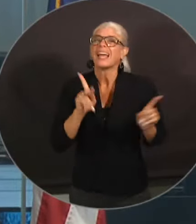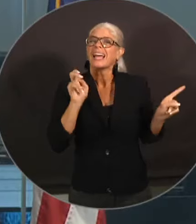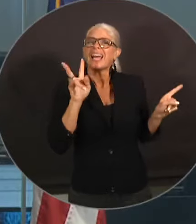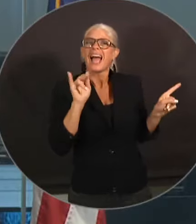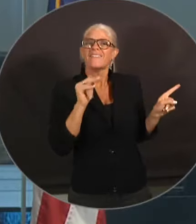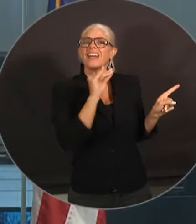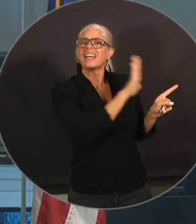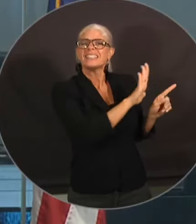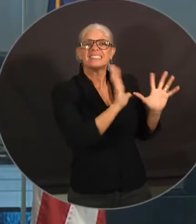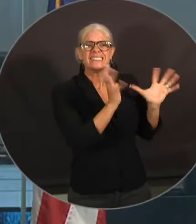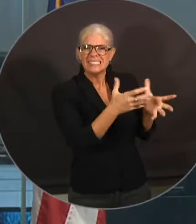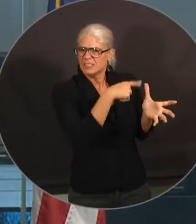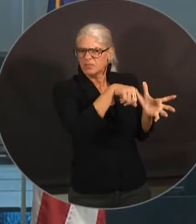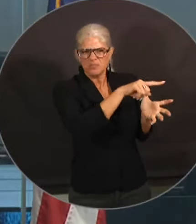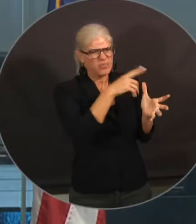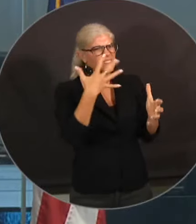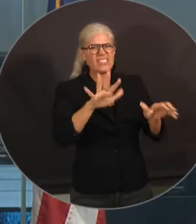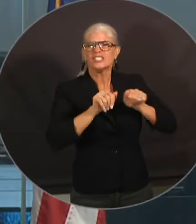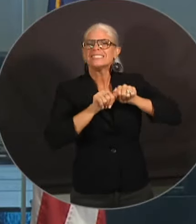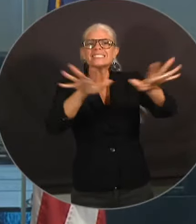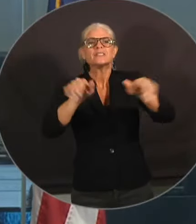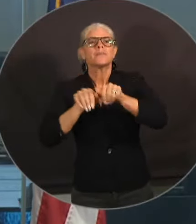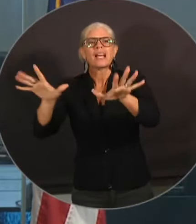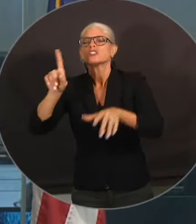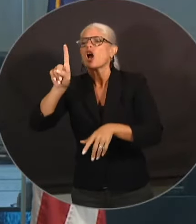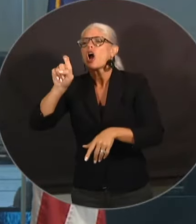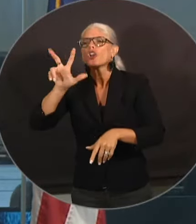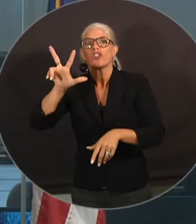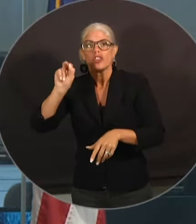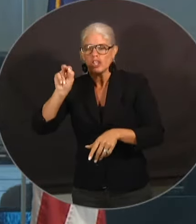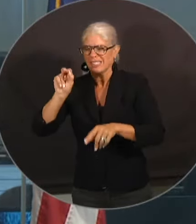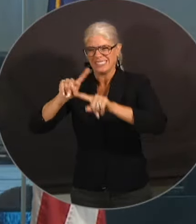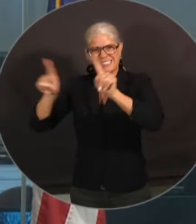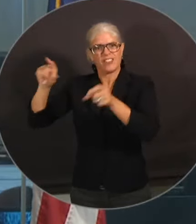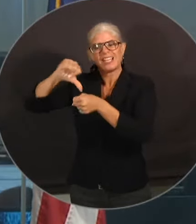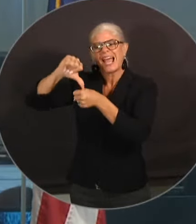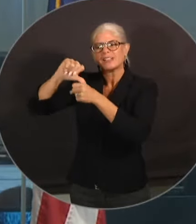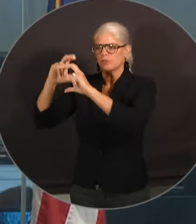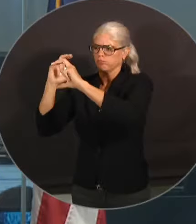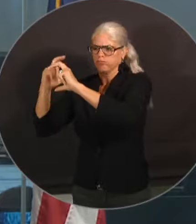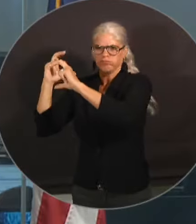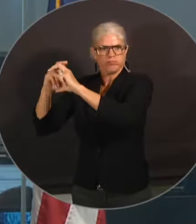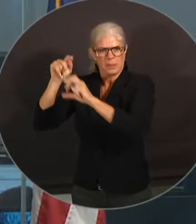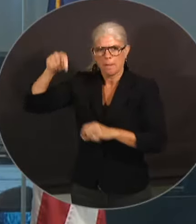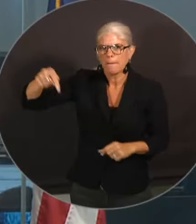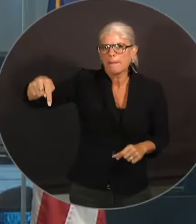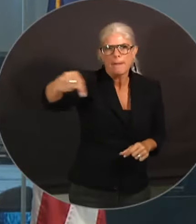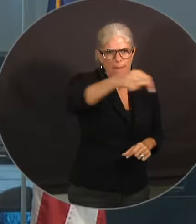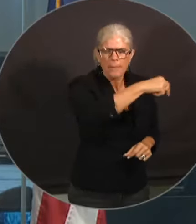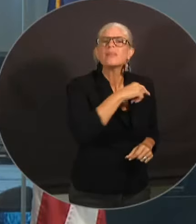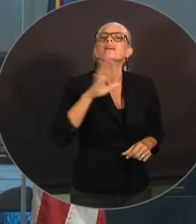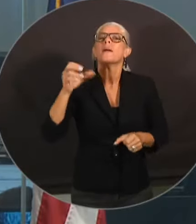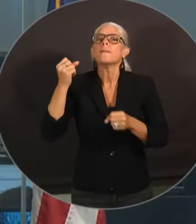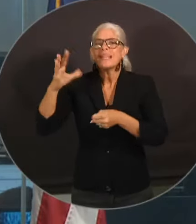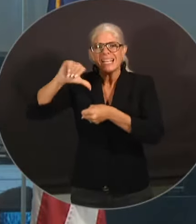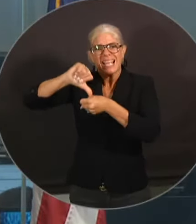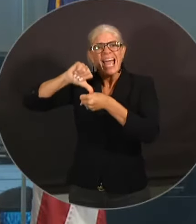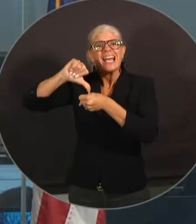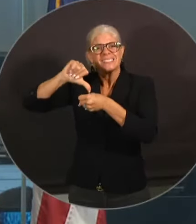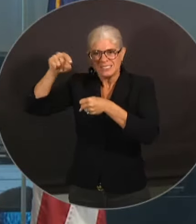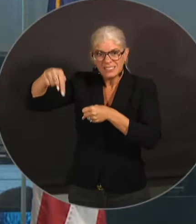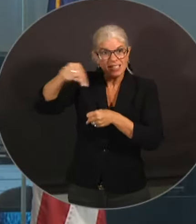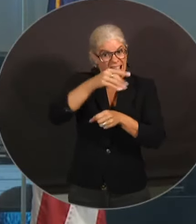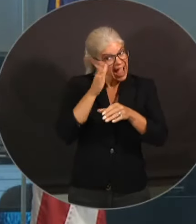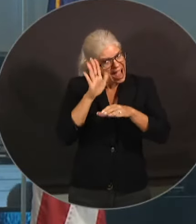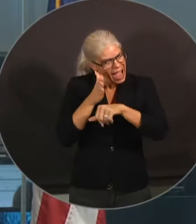dispatched 130 to gas stations. That will allow them to continue to sell gasoline in the immediate aftermath of the